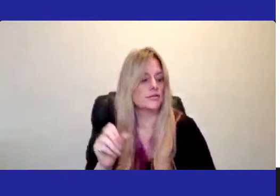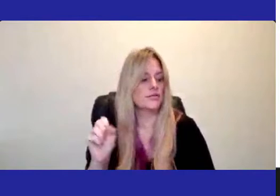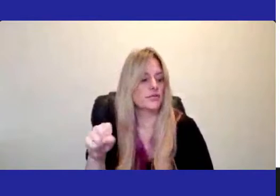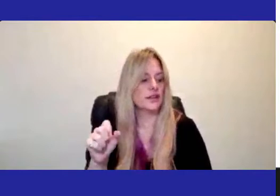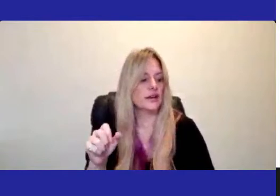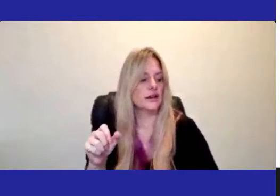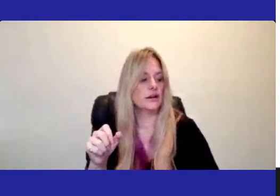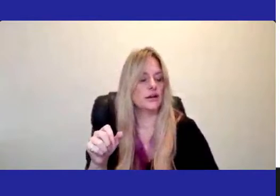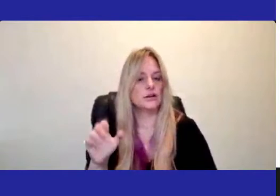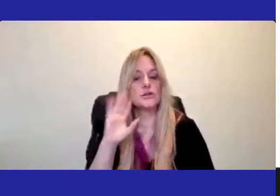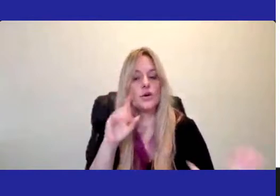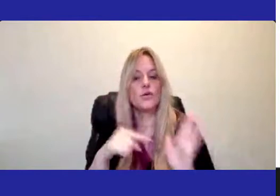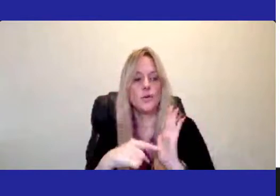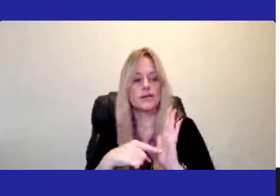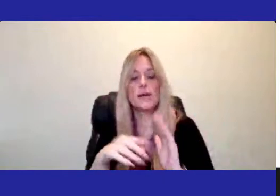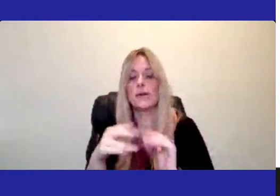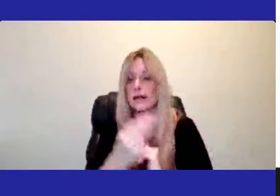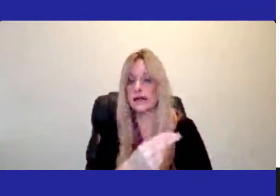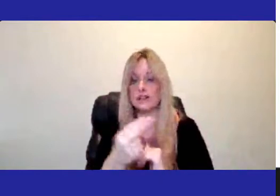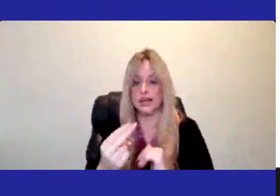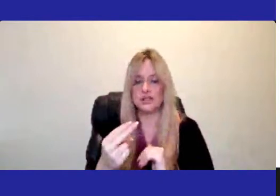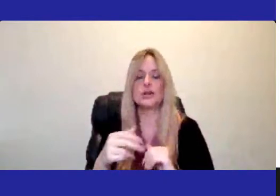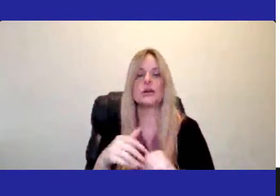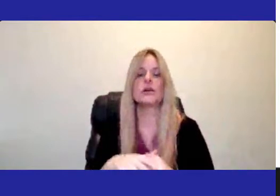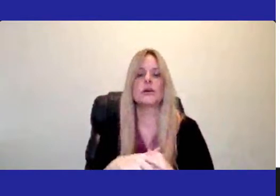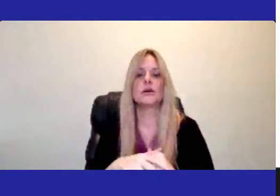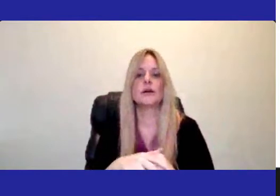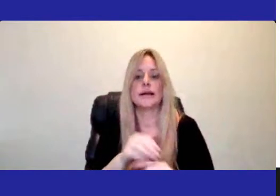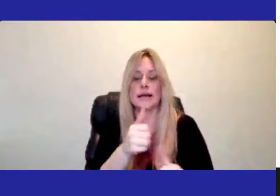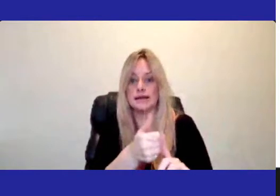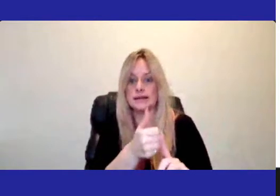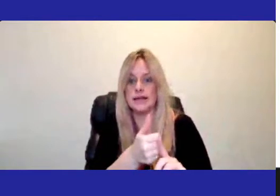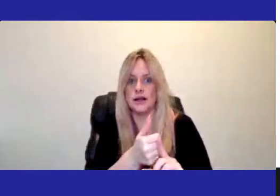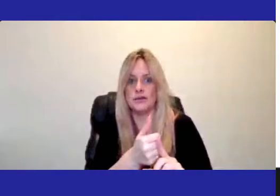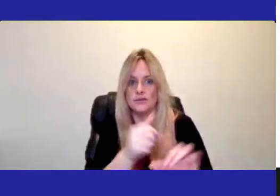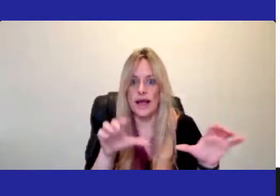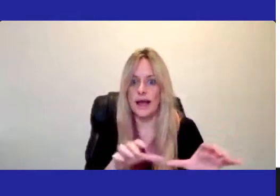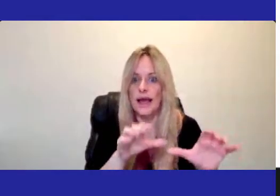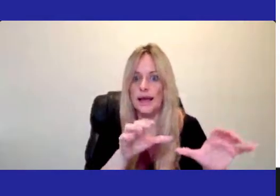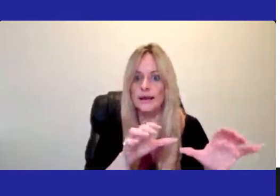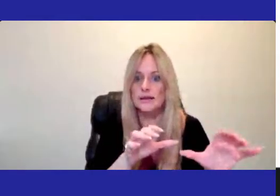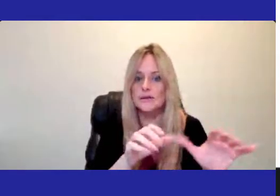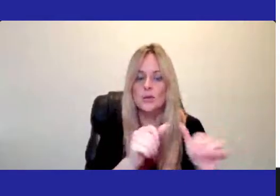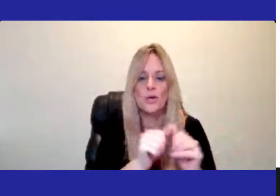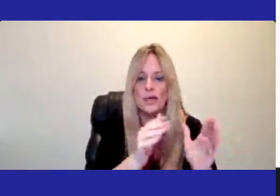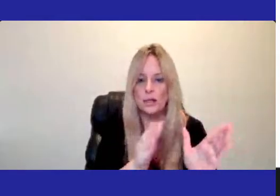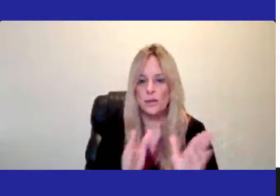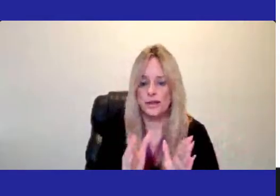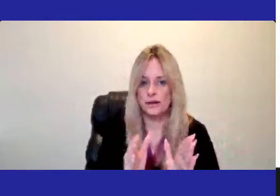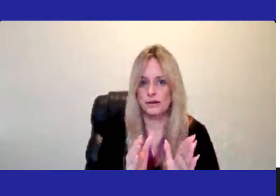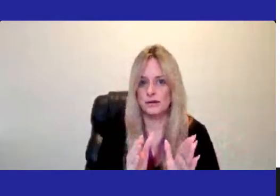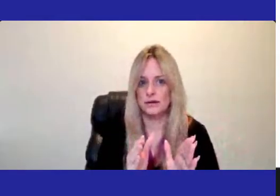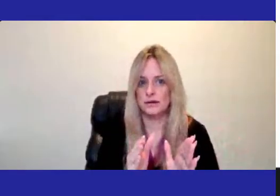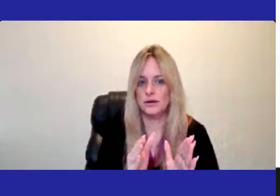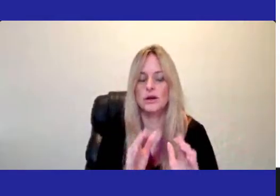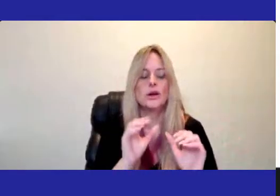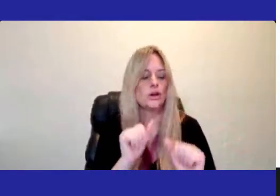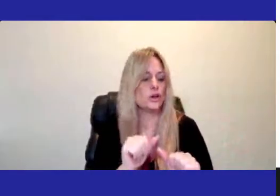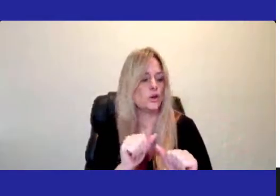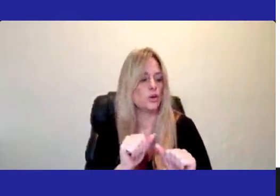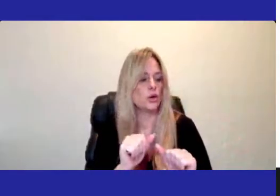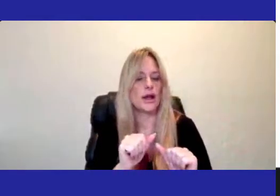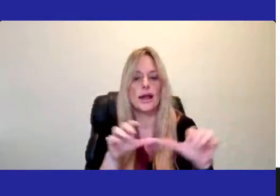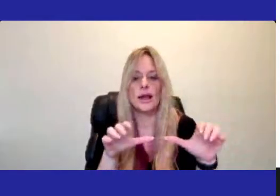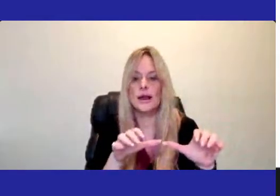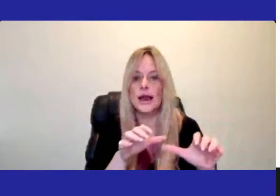that? so with for the example, additional- at H&H itself acts without the plan. You can act with social